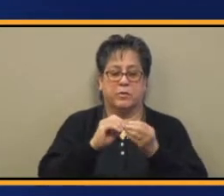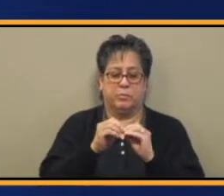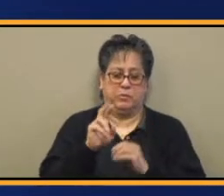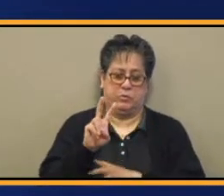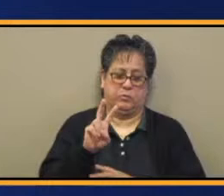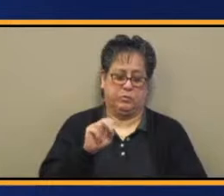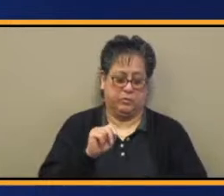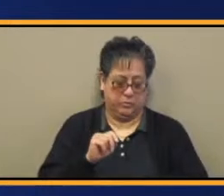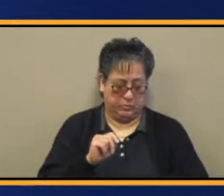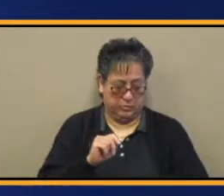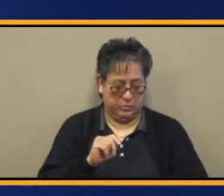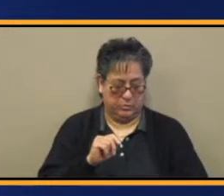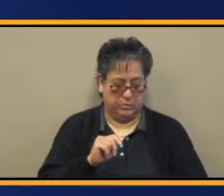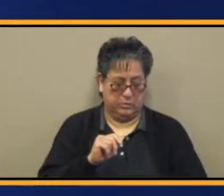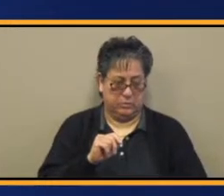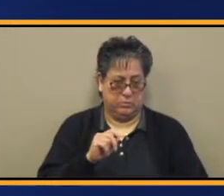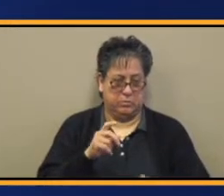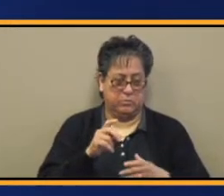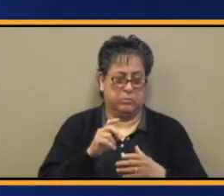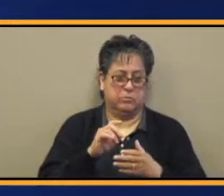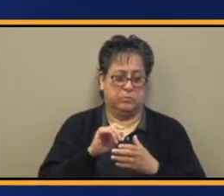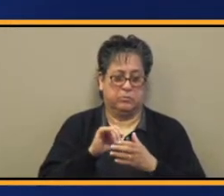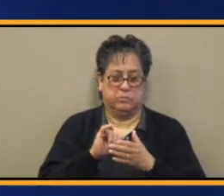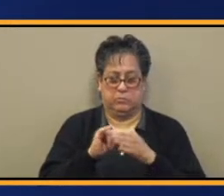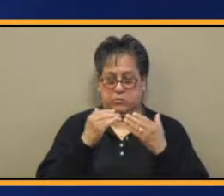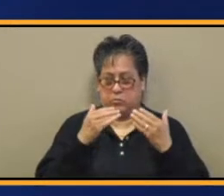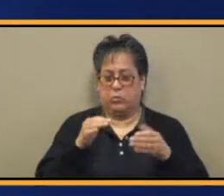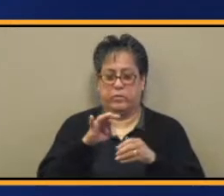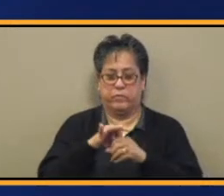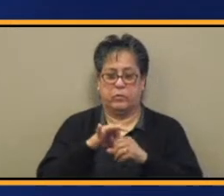2. On that motion, call for the vote.